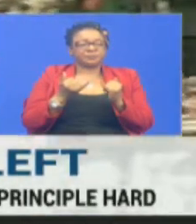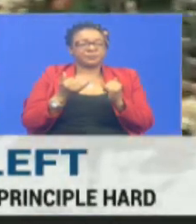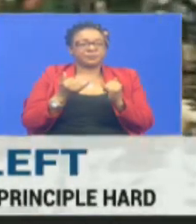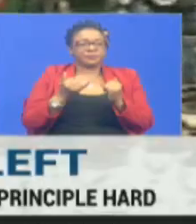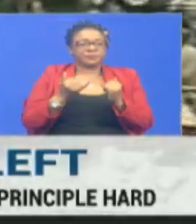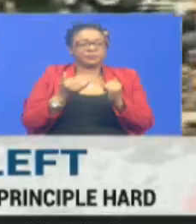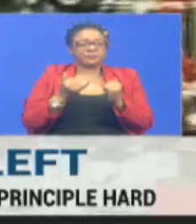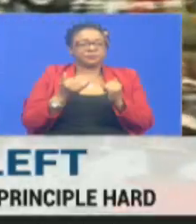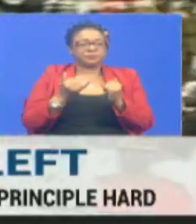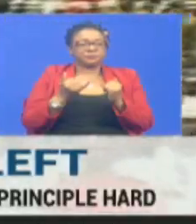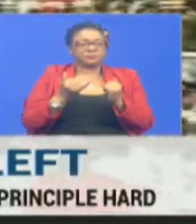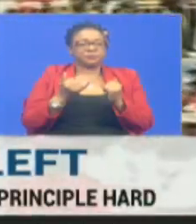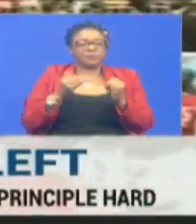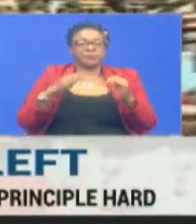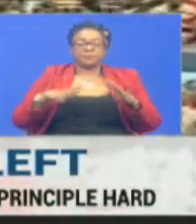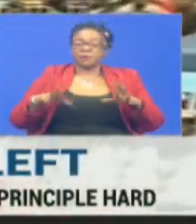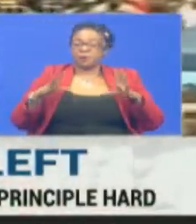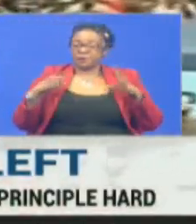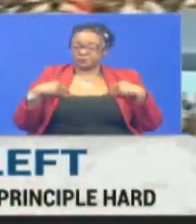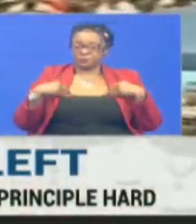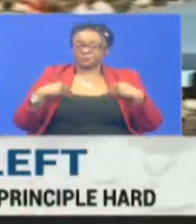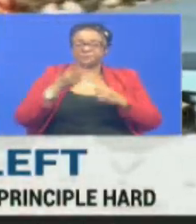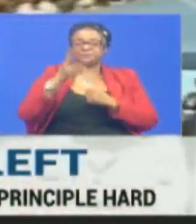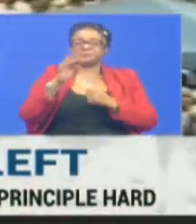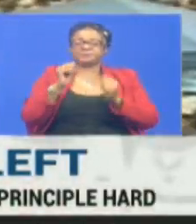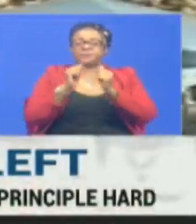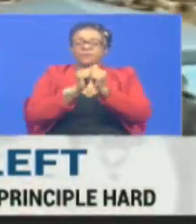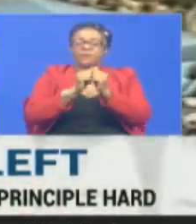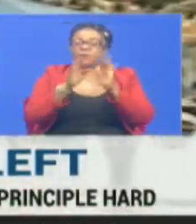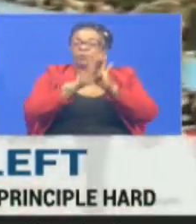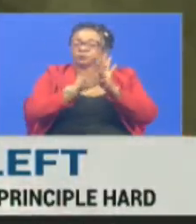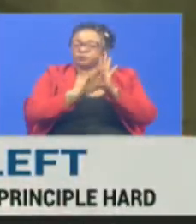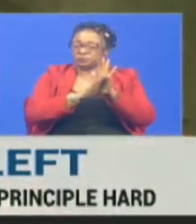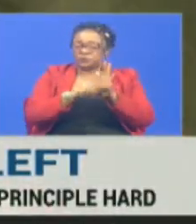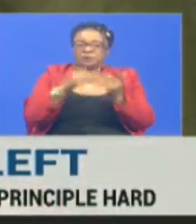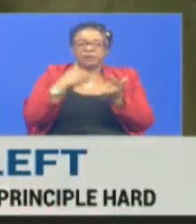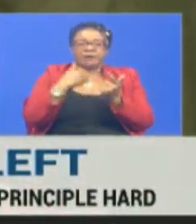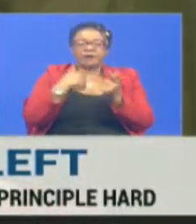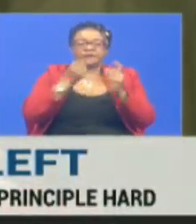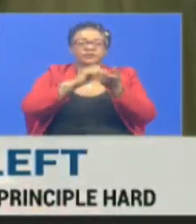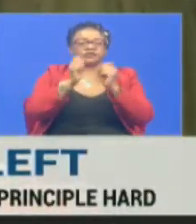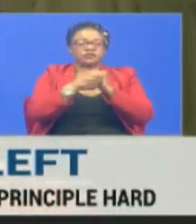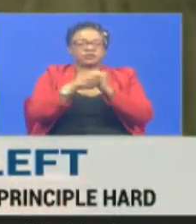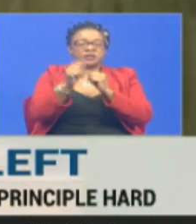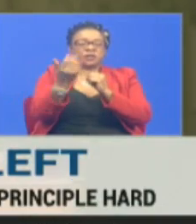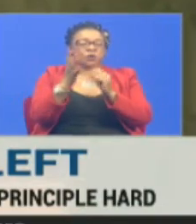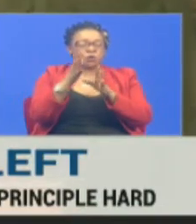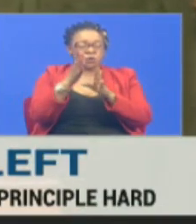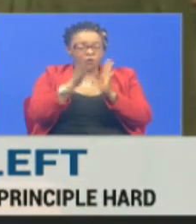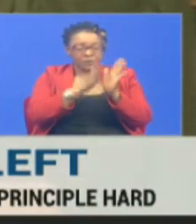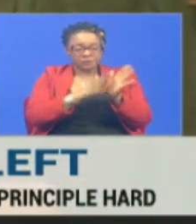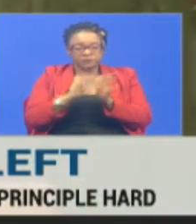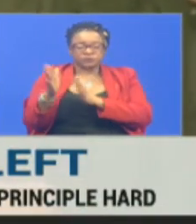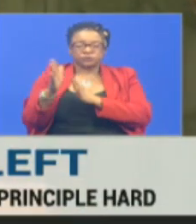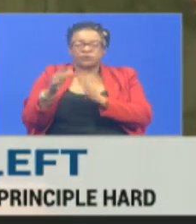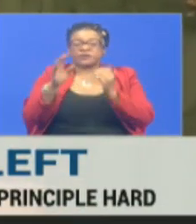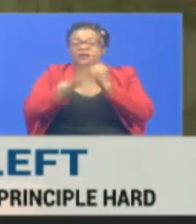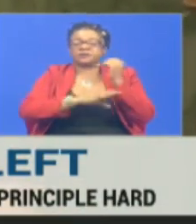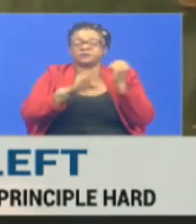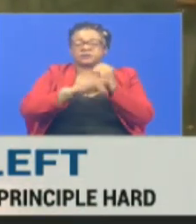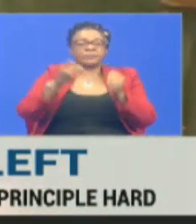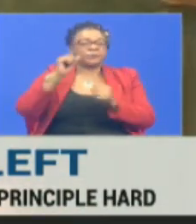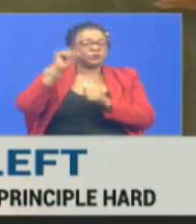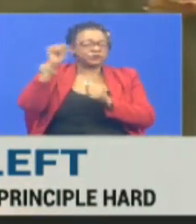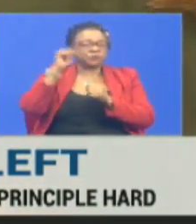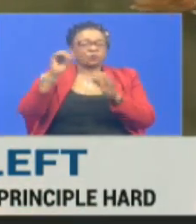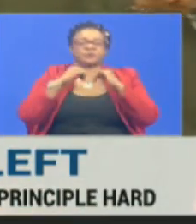The adoption of the 2010 Constitution brought with it a radical change in the organization of the country's political